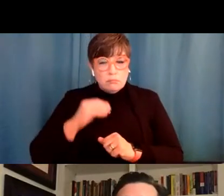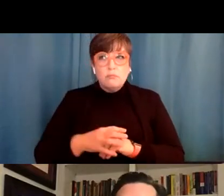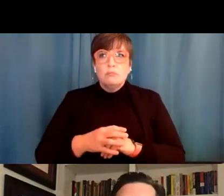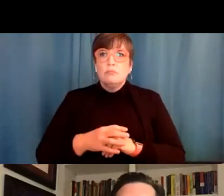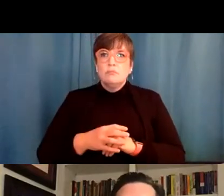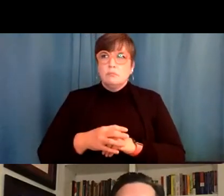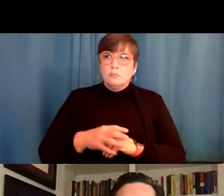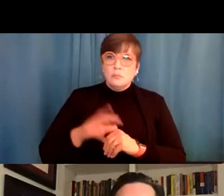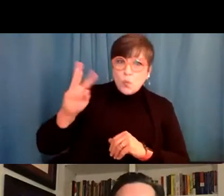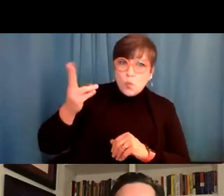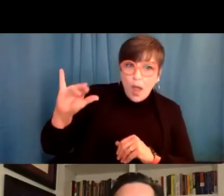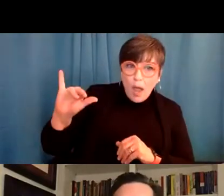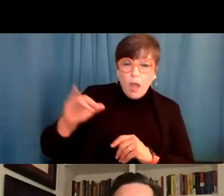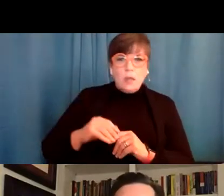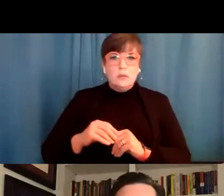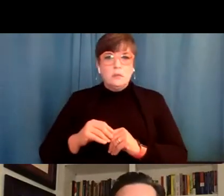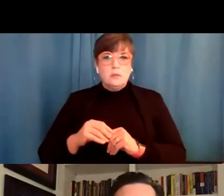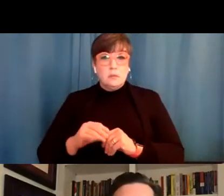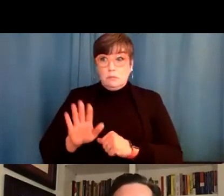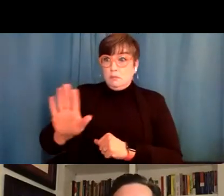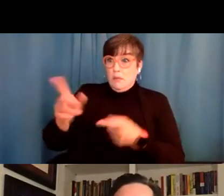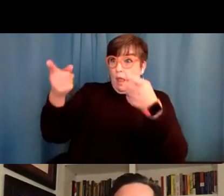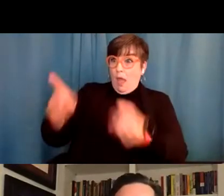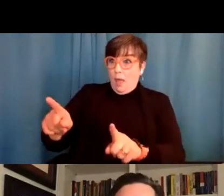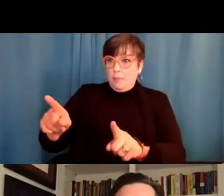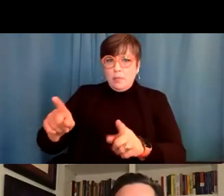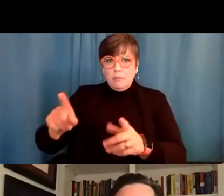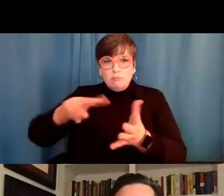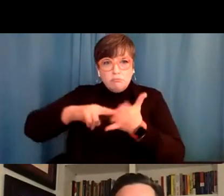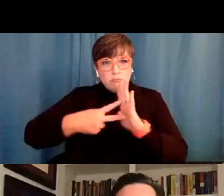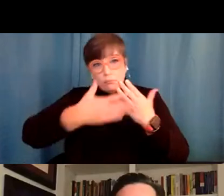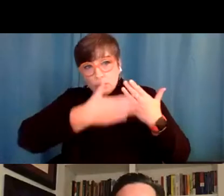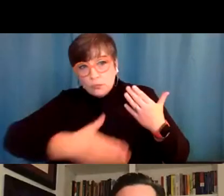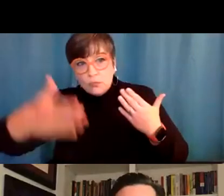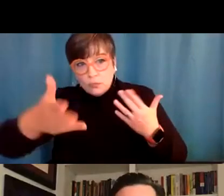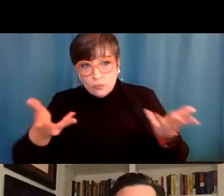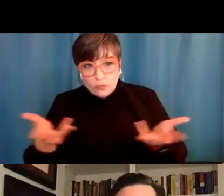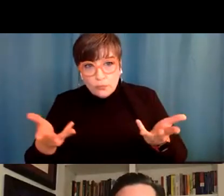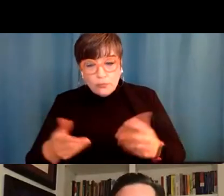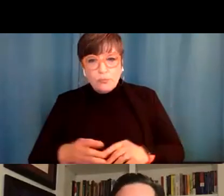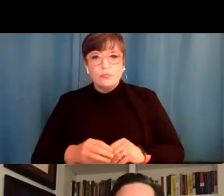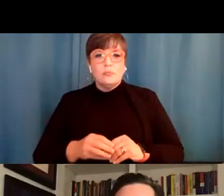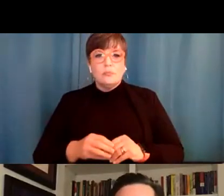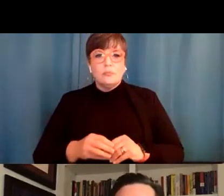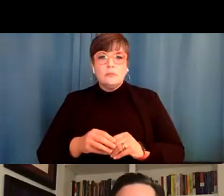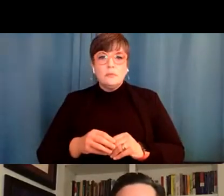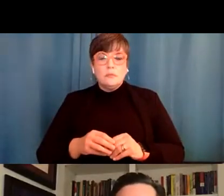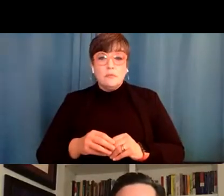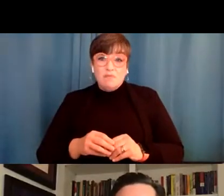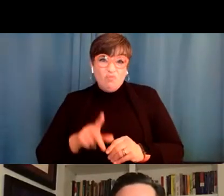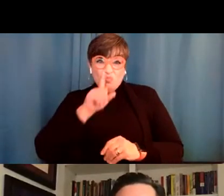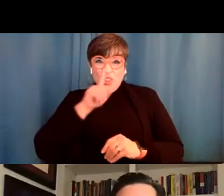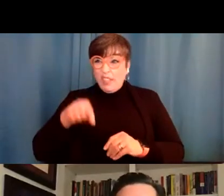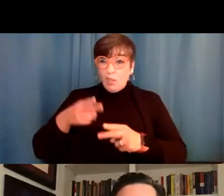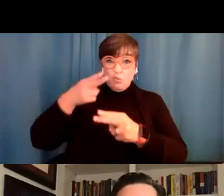came to be perhaps, and what its implications are. So we could talk at great length about